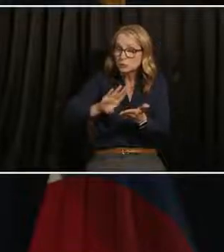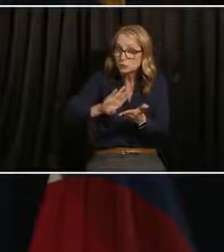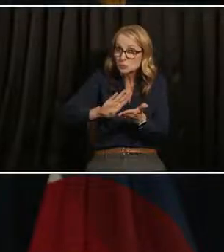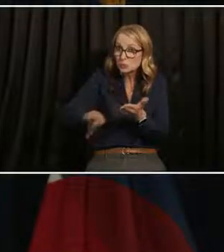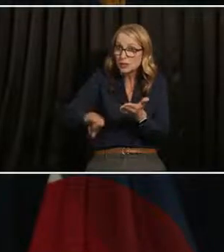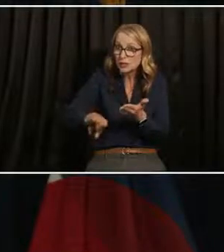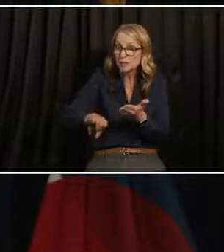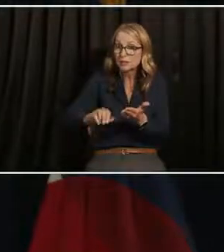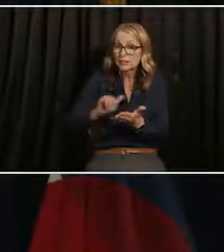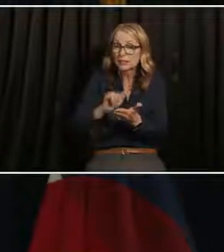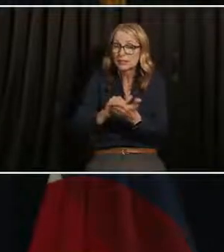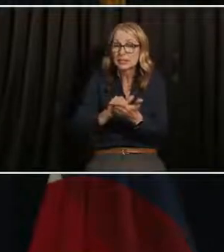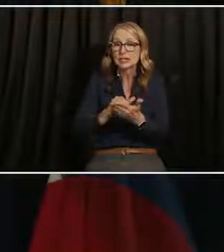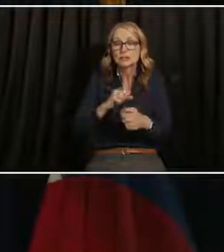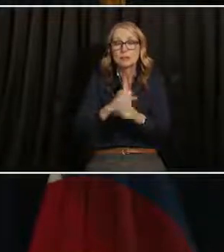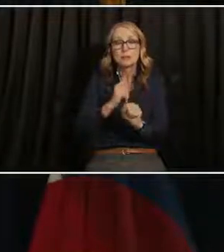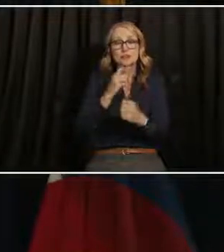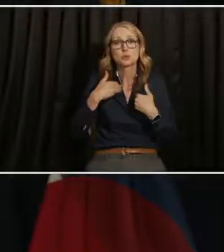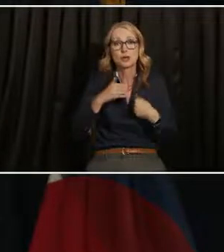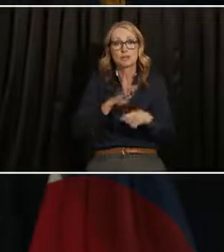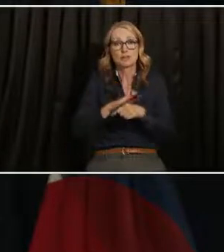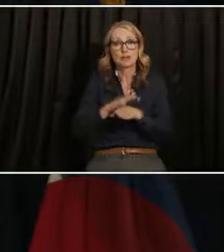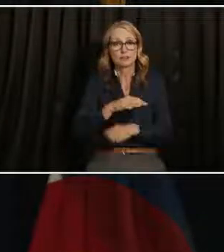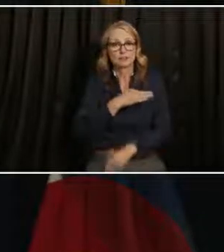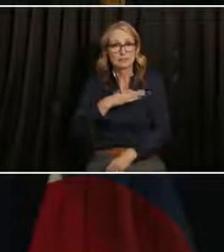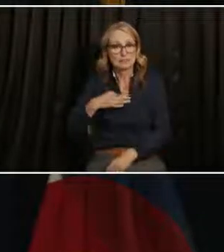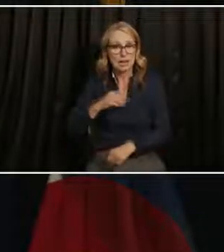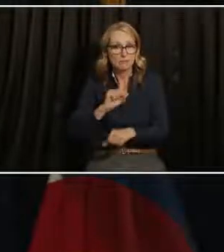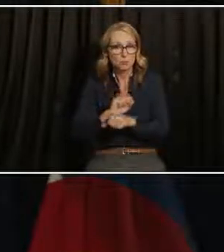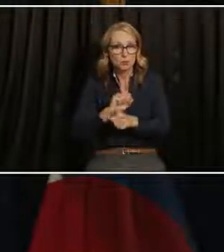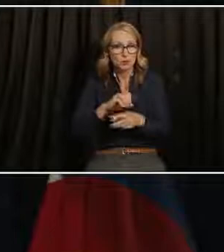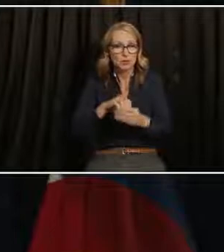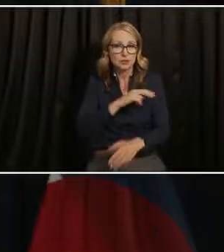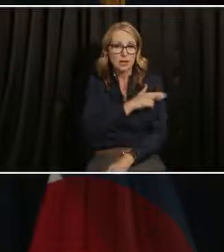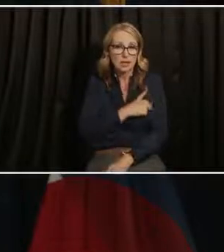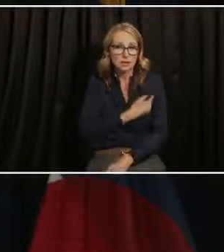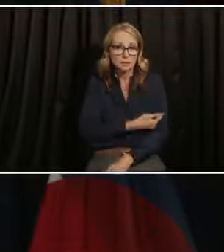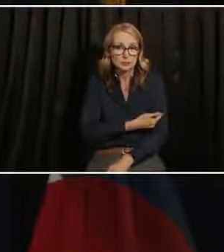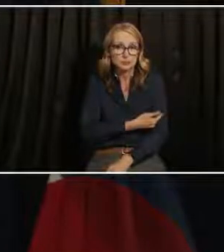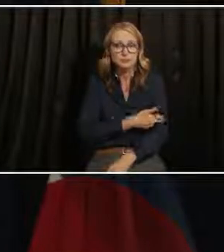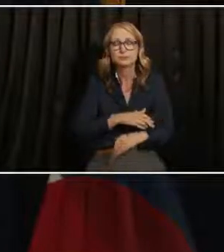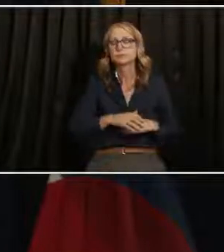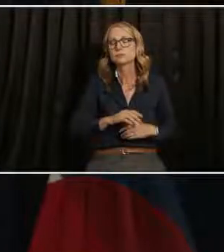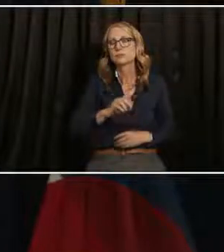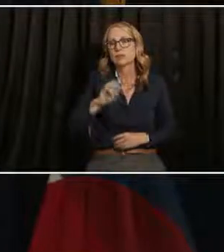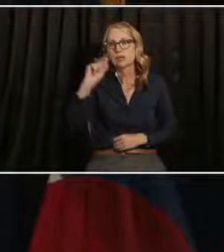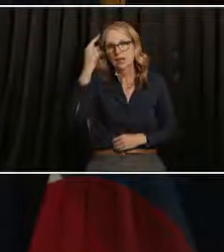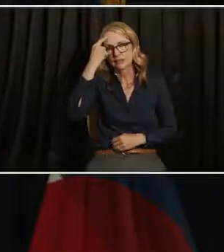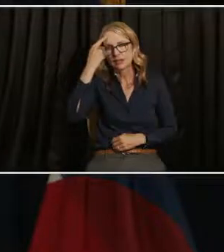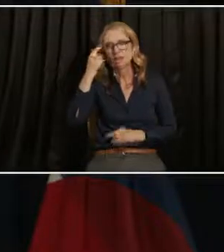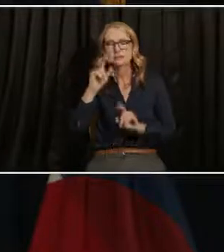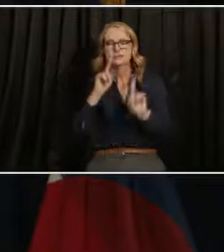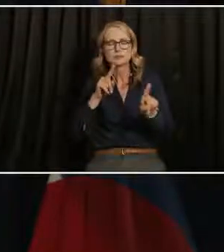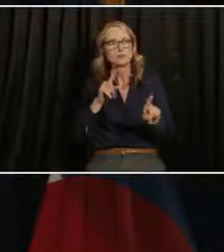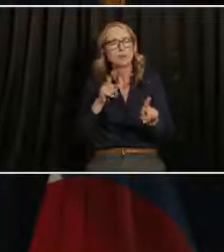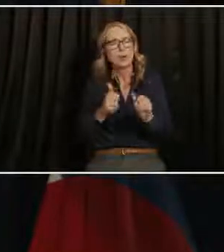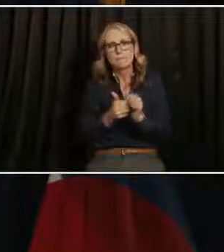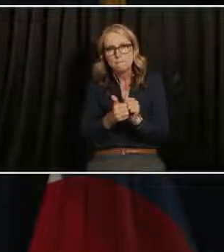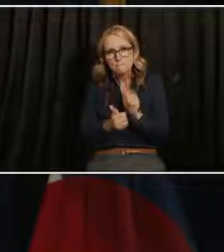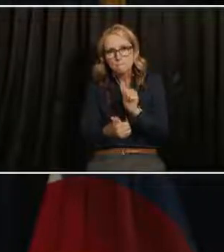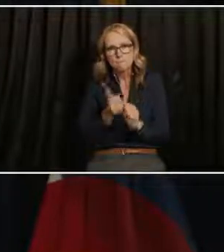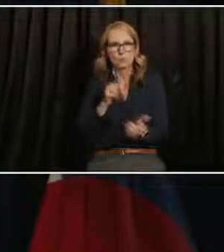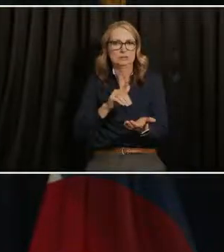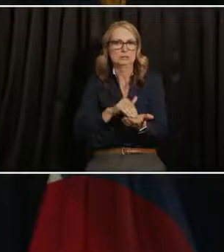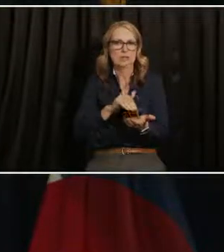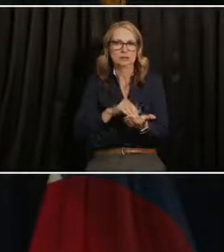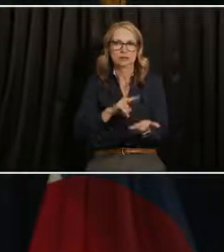rates and the staffing issues? Well, first, the vast majority, overwhelming majority of frontline healthcare workers and doctors and nurses are begging their fellow Coloradans to